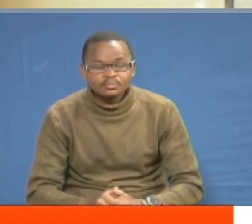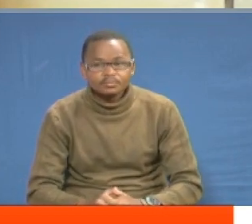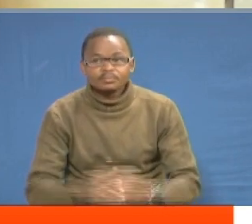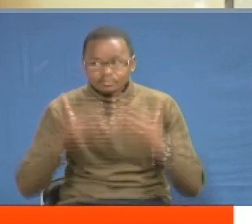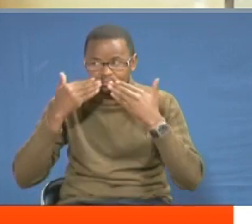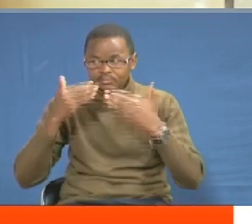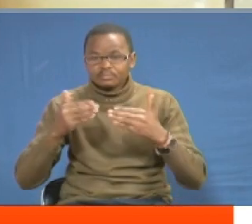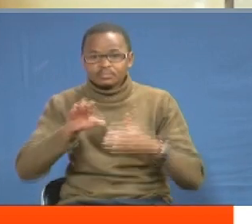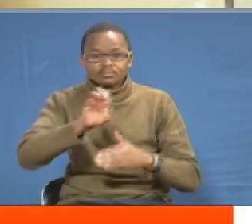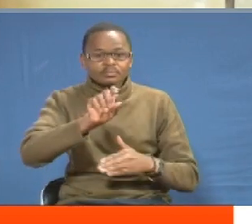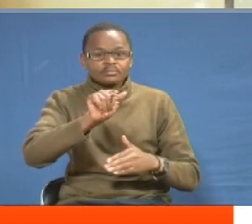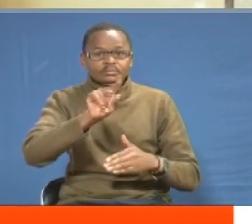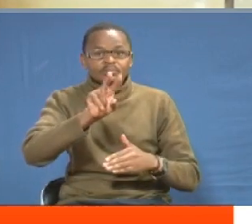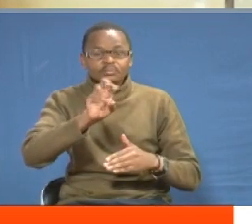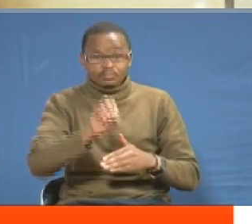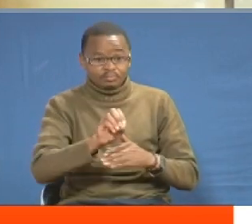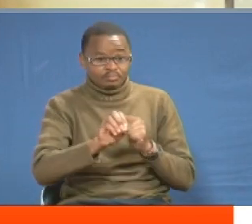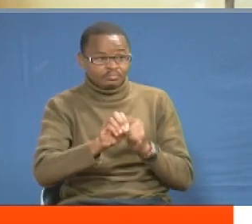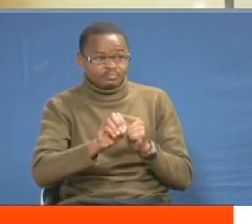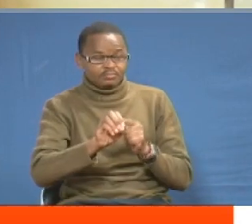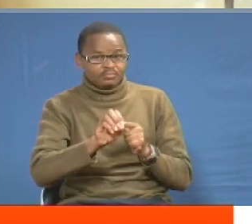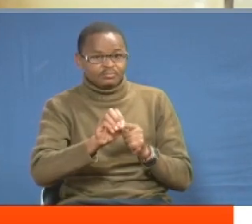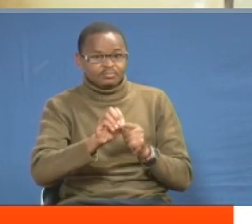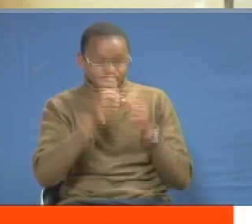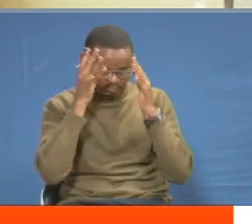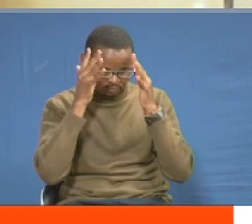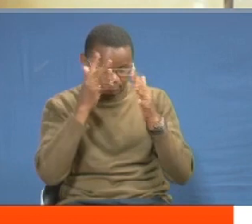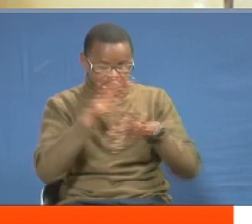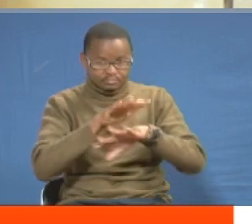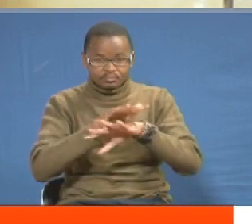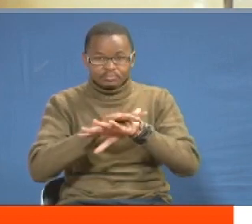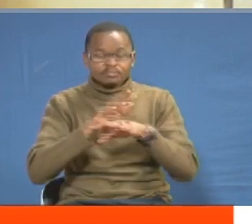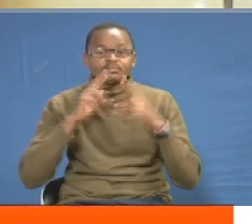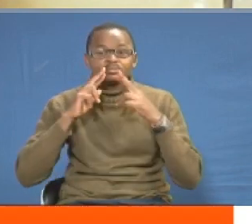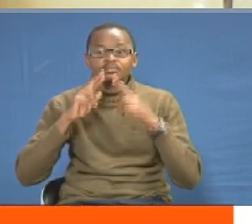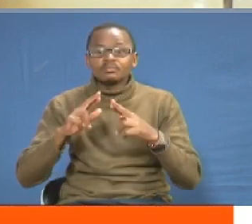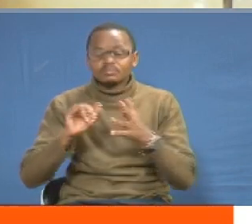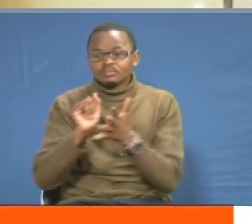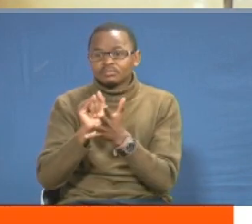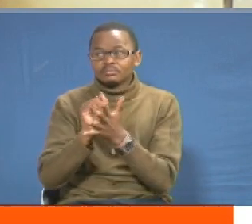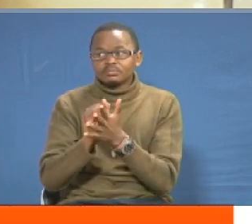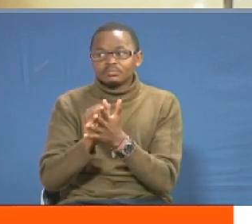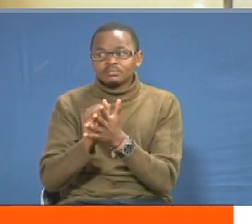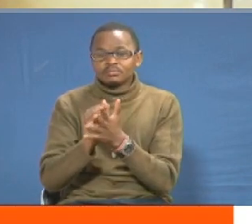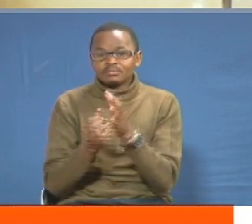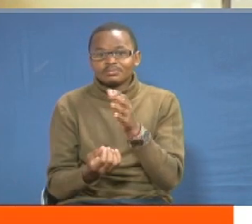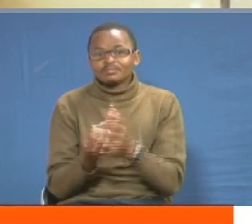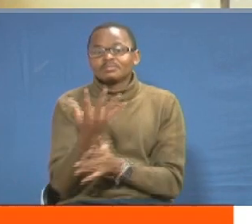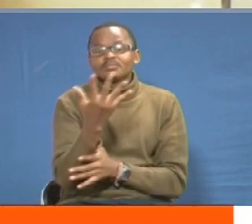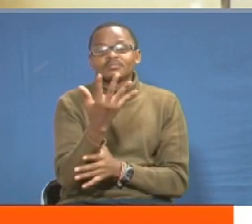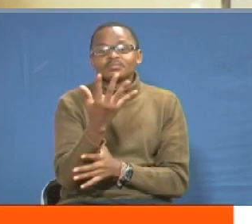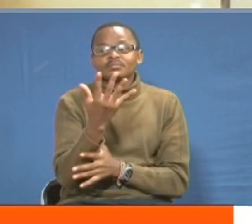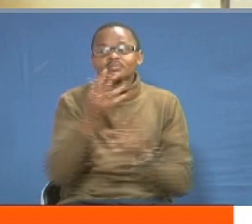Right. Thank you, Susan Otieno, for making time. Let us now focus on the report that you recently